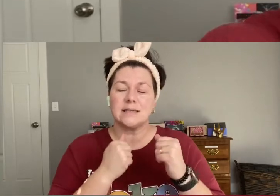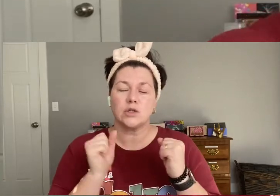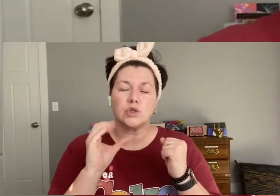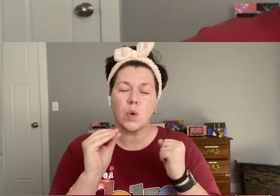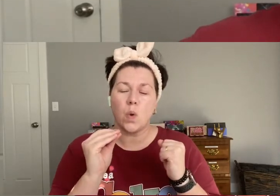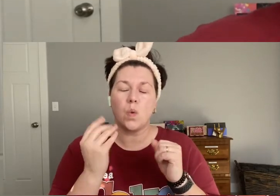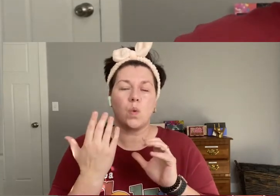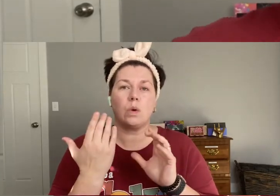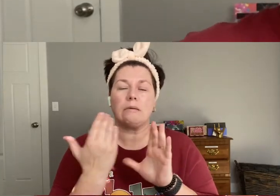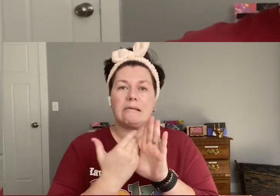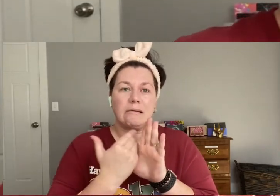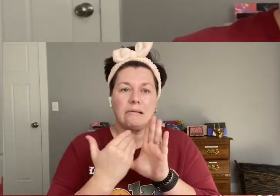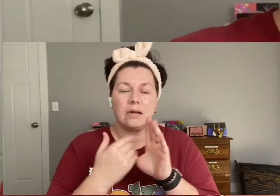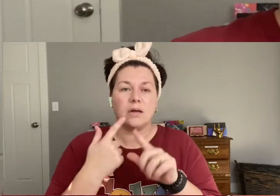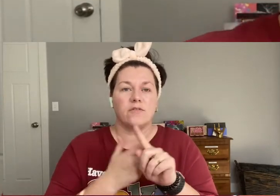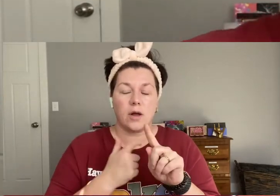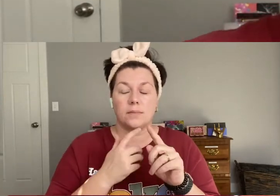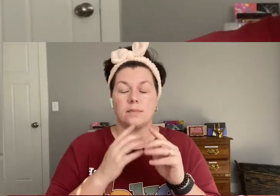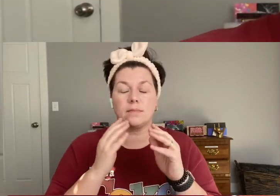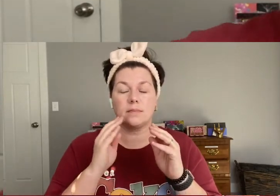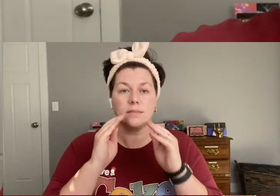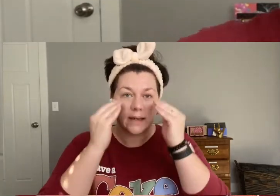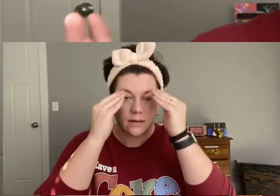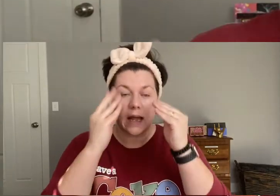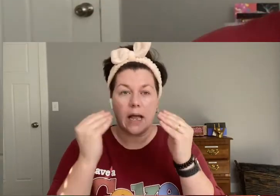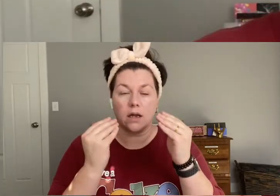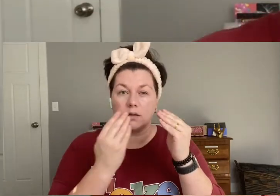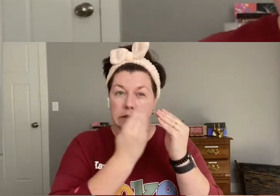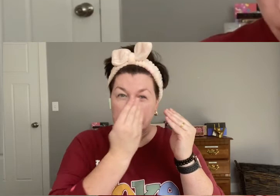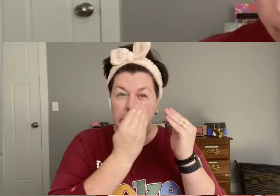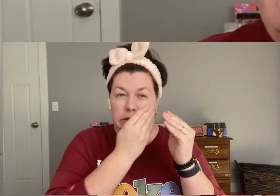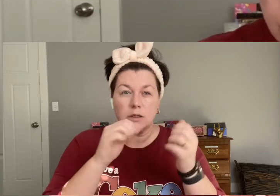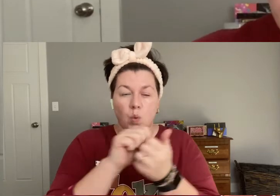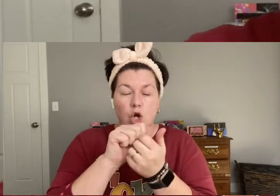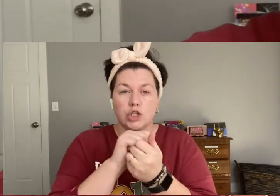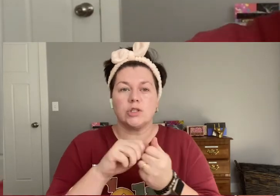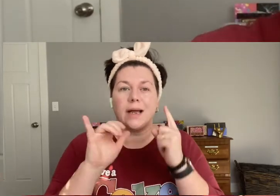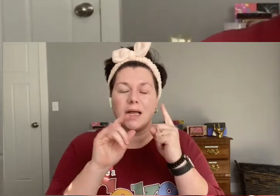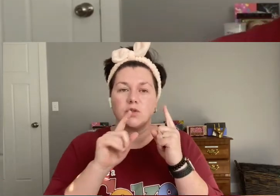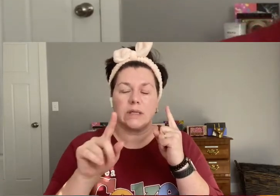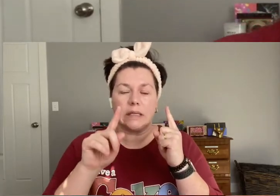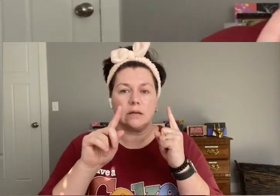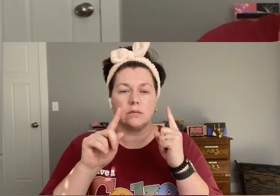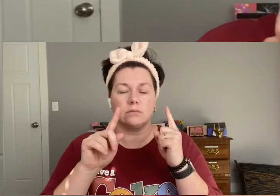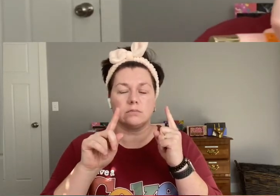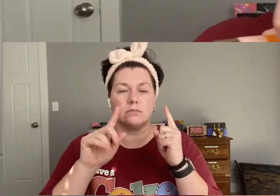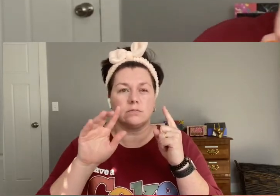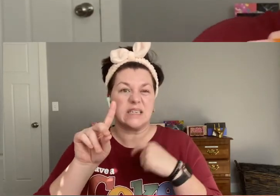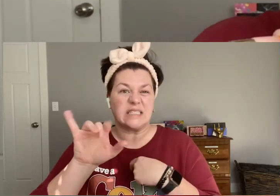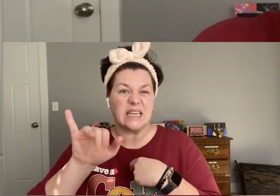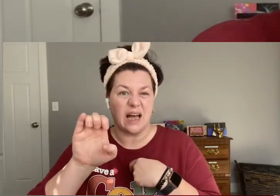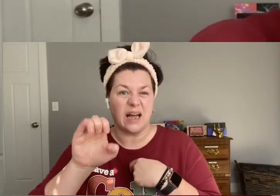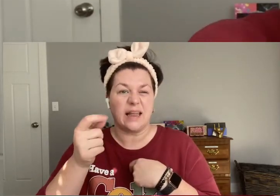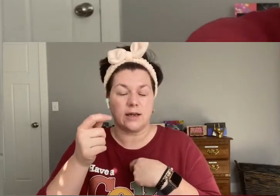see how it's impacted that company. But comparable to the under eye corrector, I would